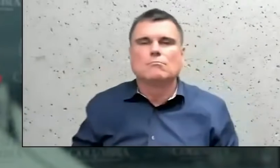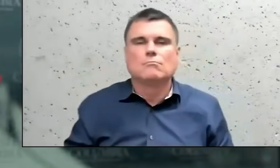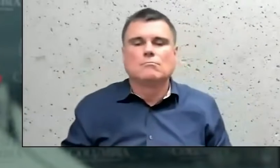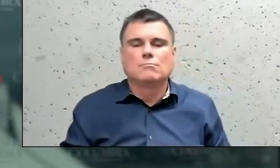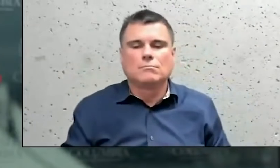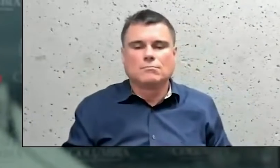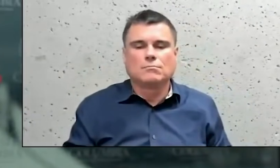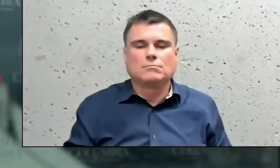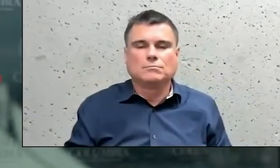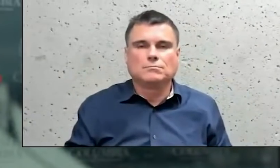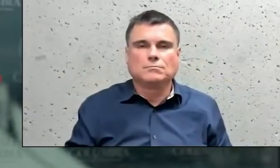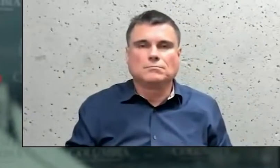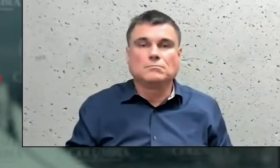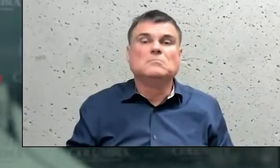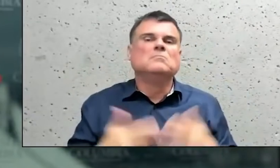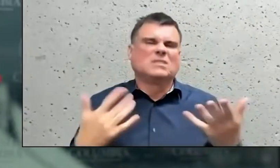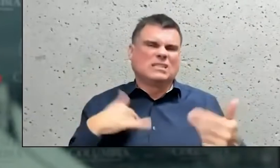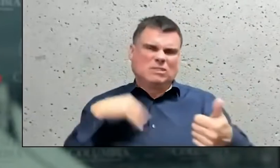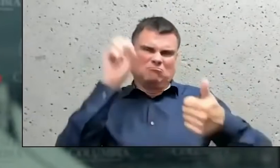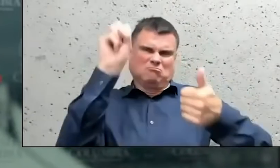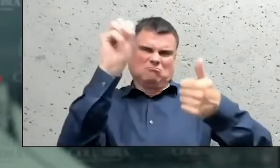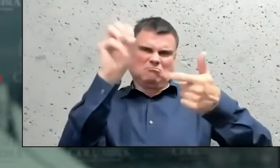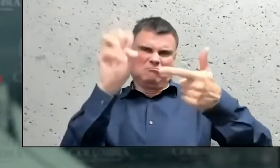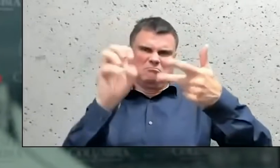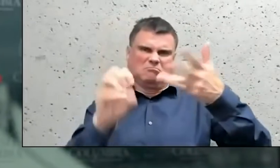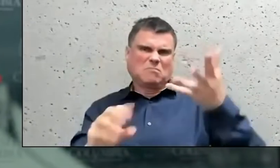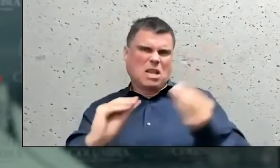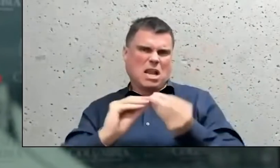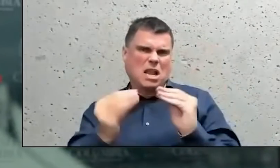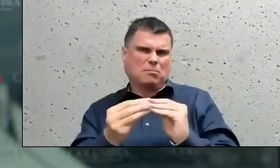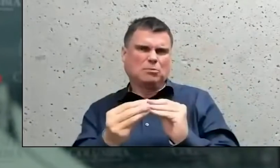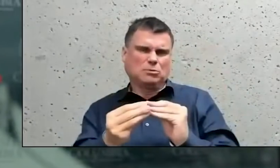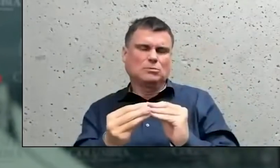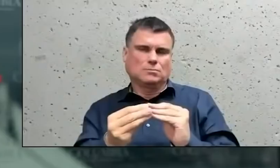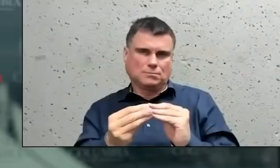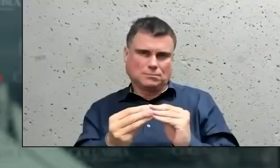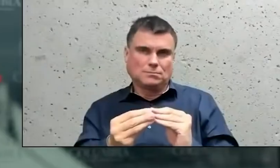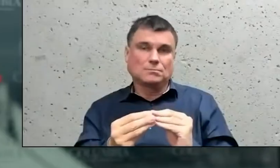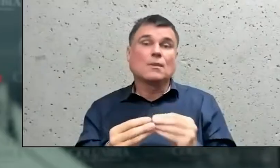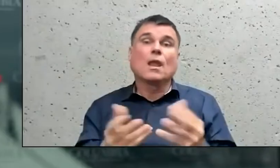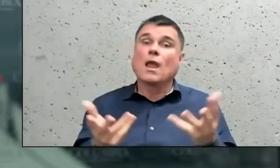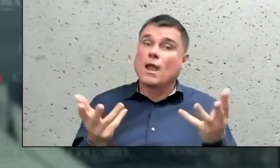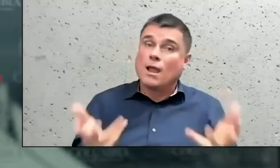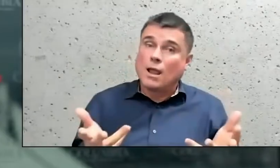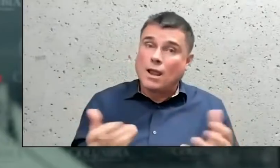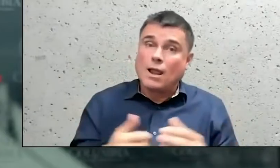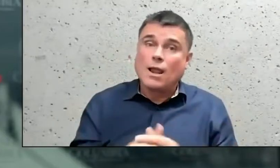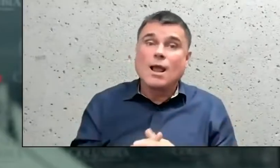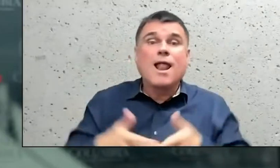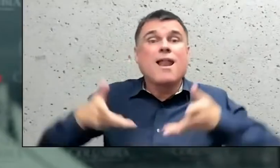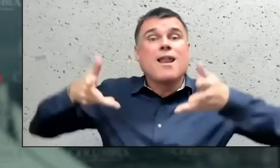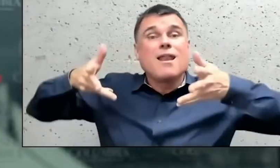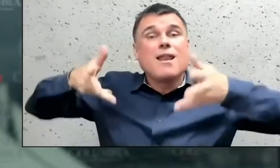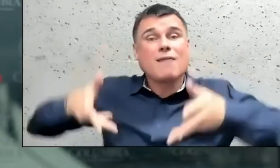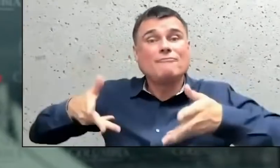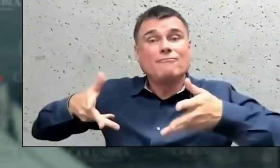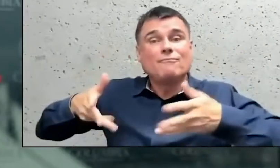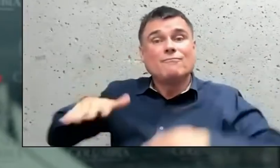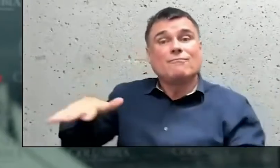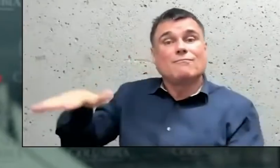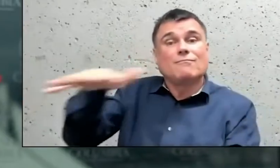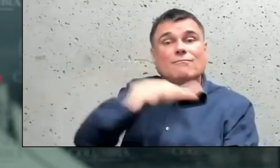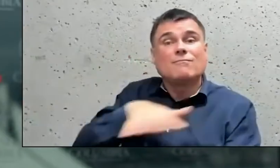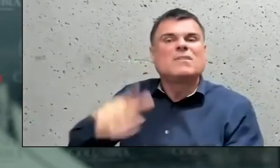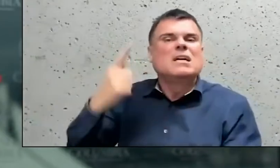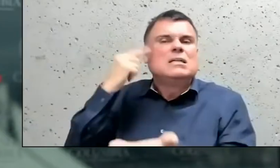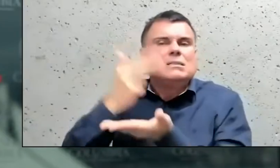2%. That gives you a sense. The broadest final category is the category of all the others, which includes administration and support staff, people